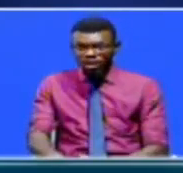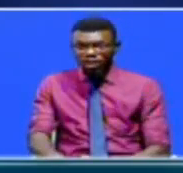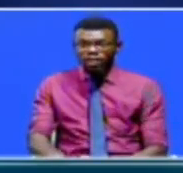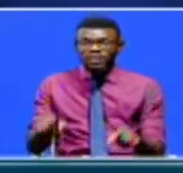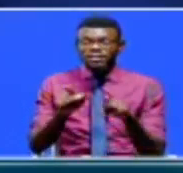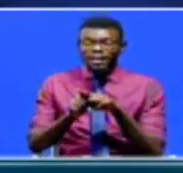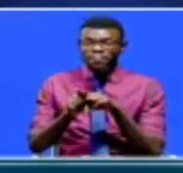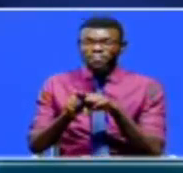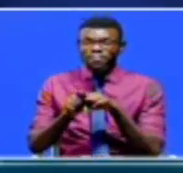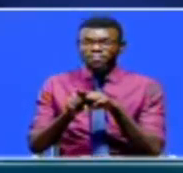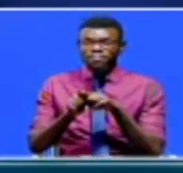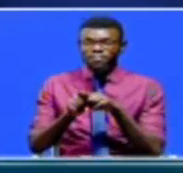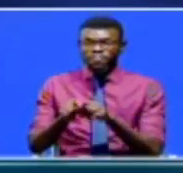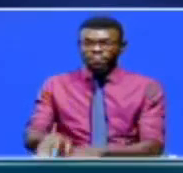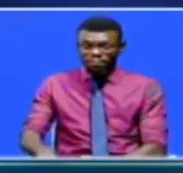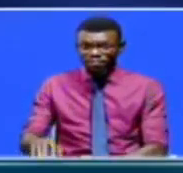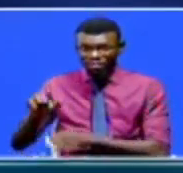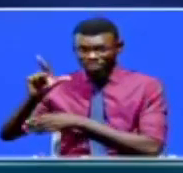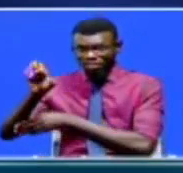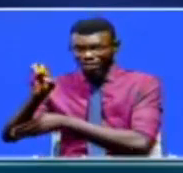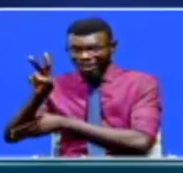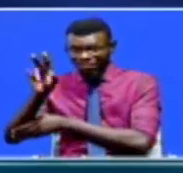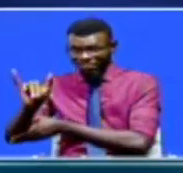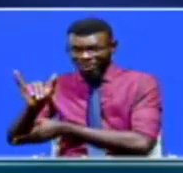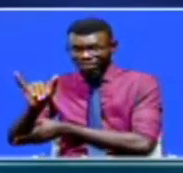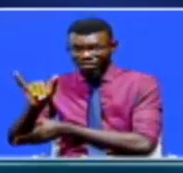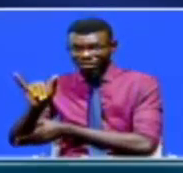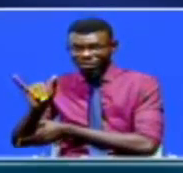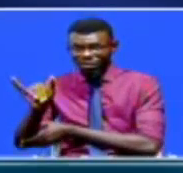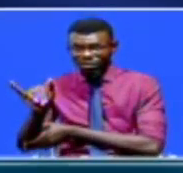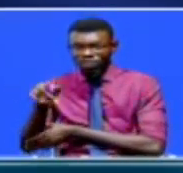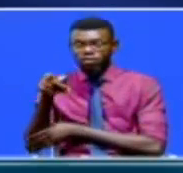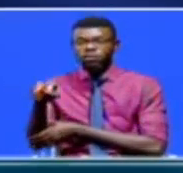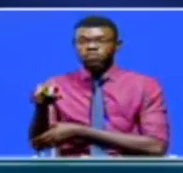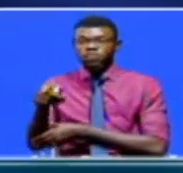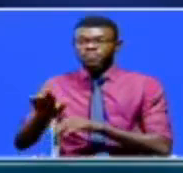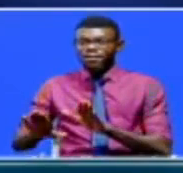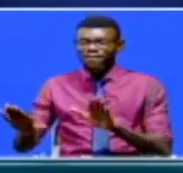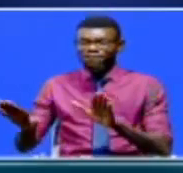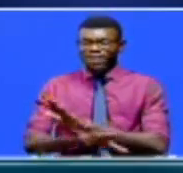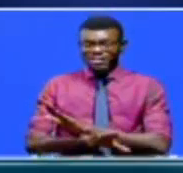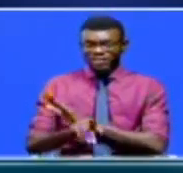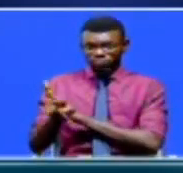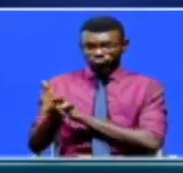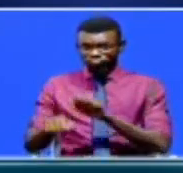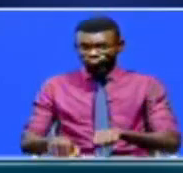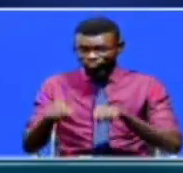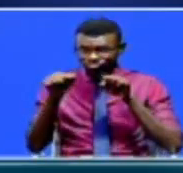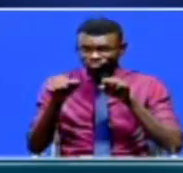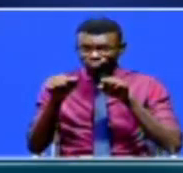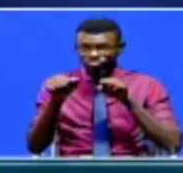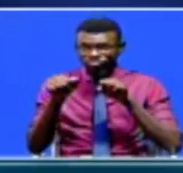Lieutenant General Levi Mugala to be the Vice Chief